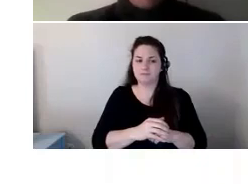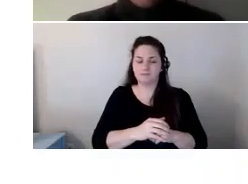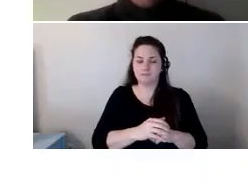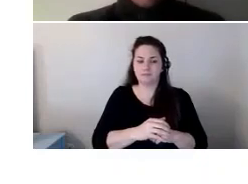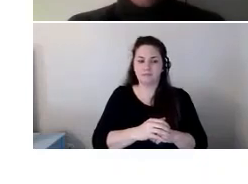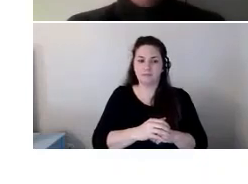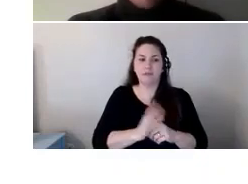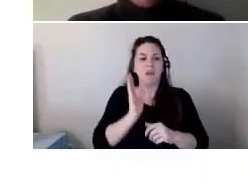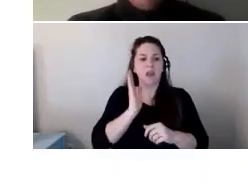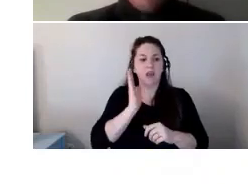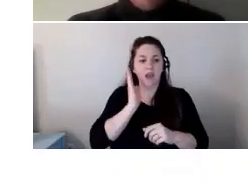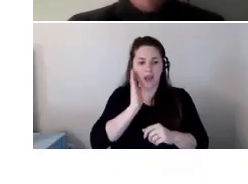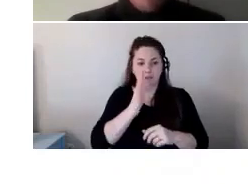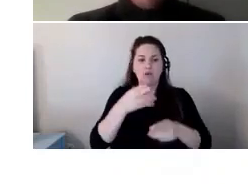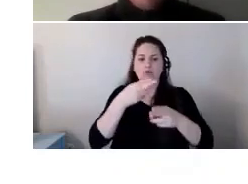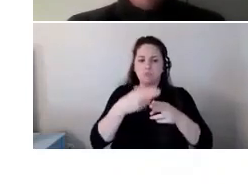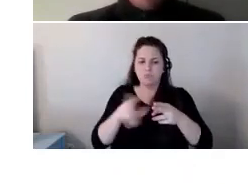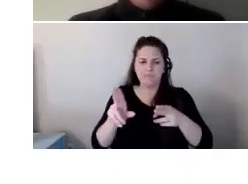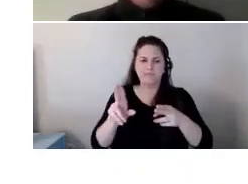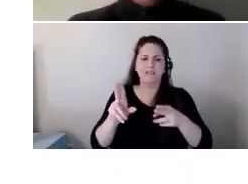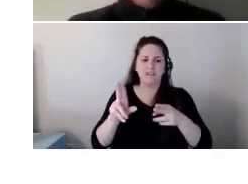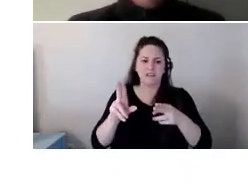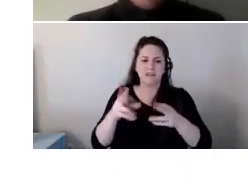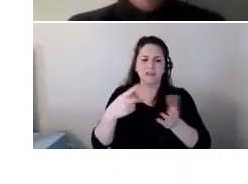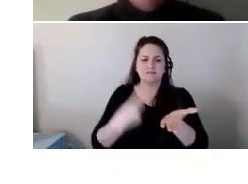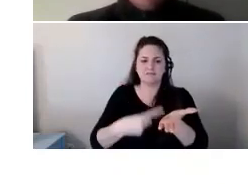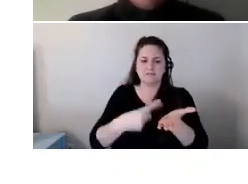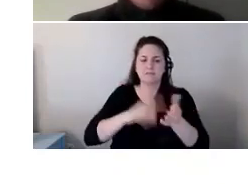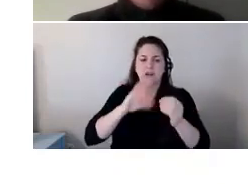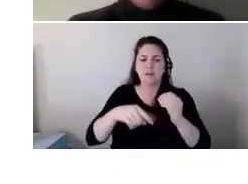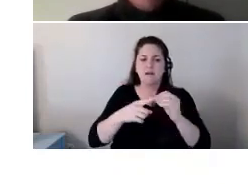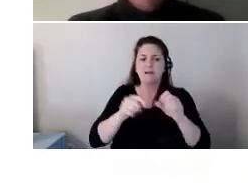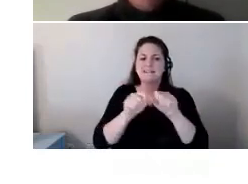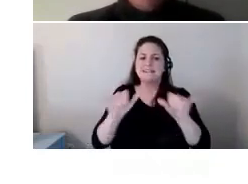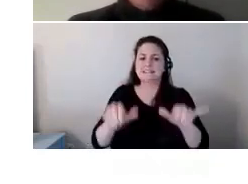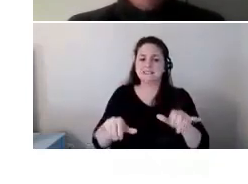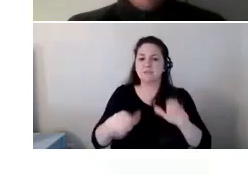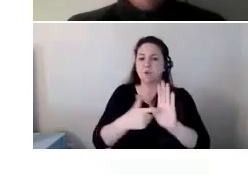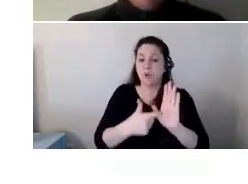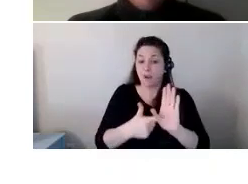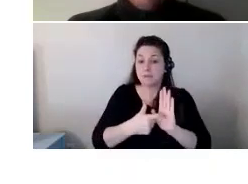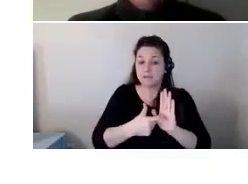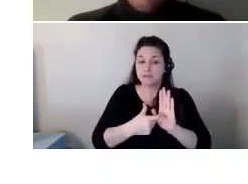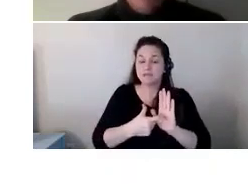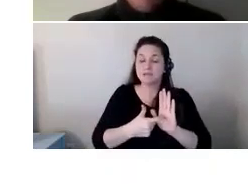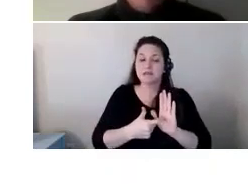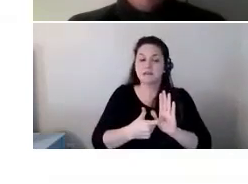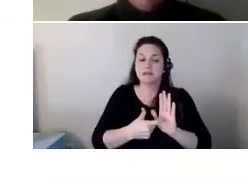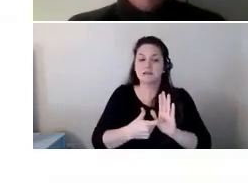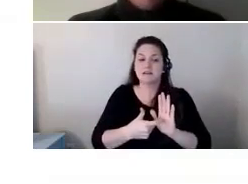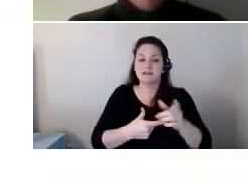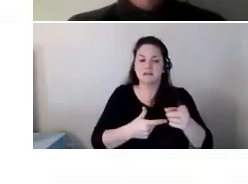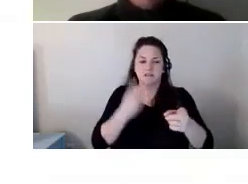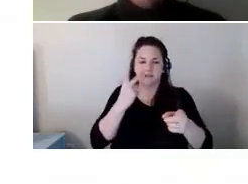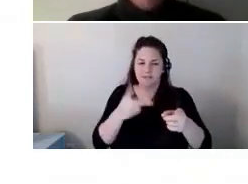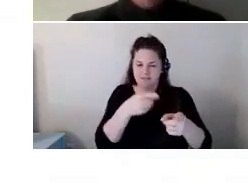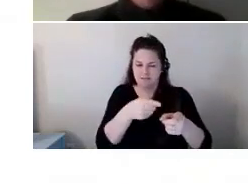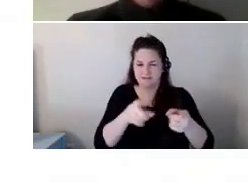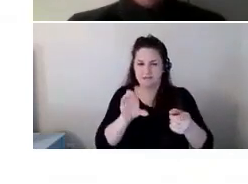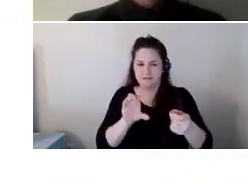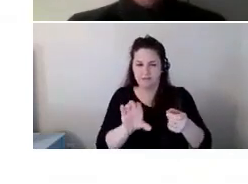I will briefly talk about the system requirements that are in the paragraph in the middle